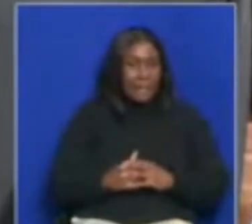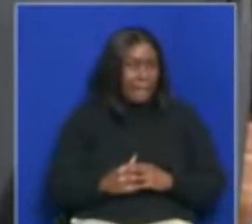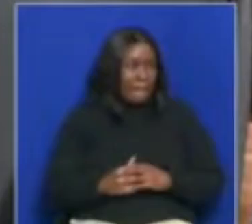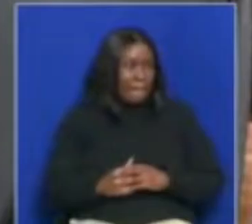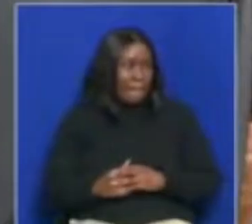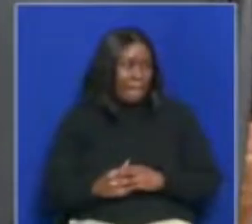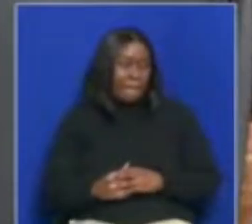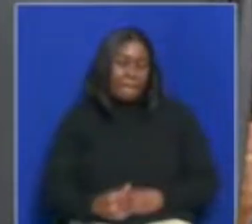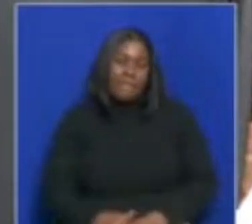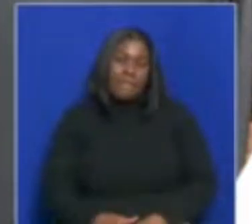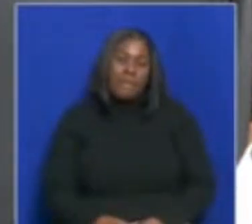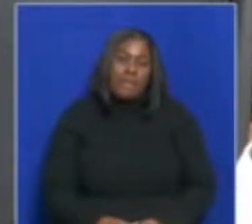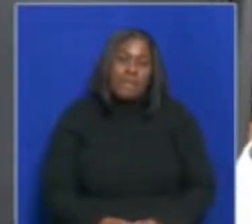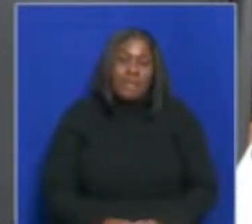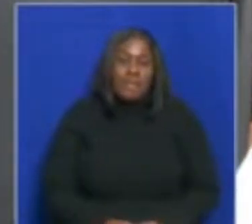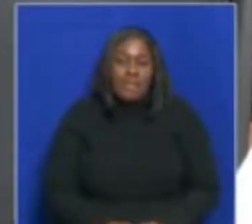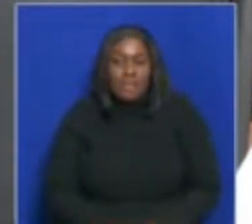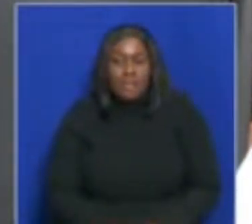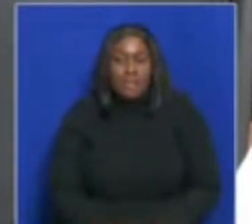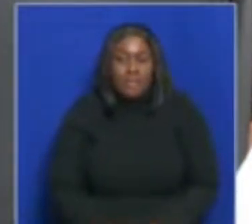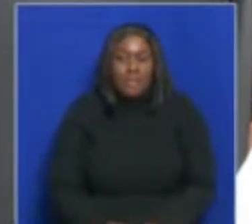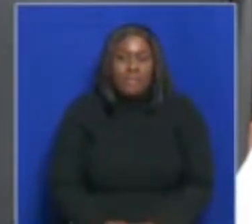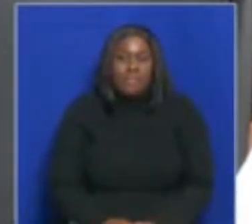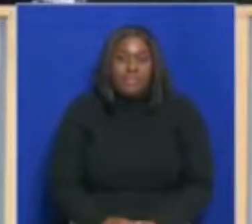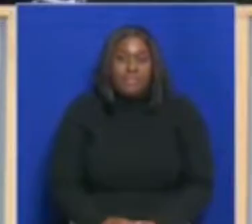So if you can then